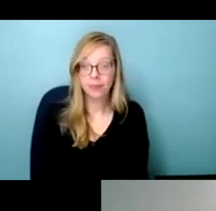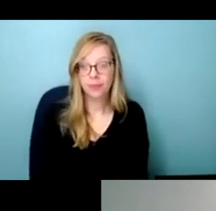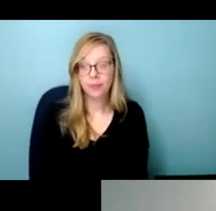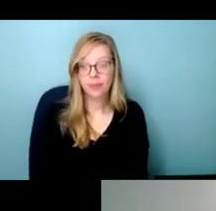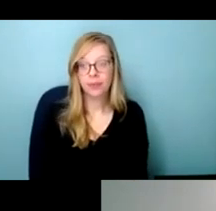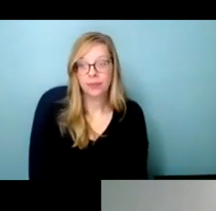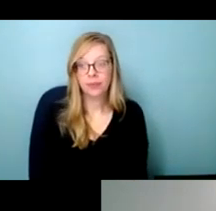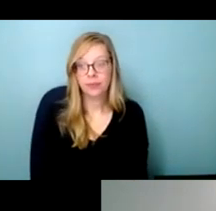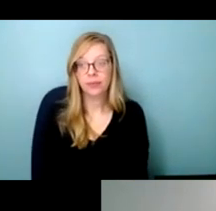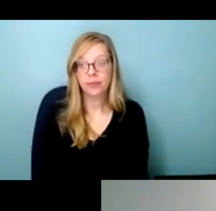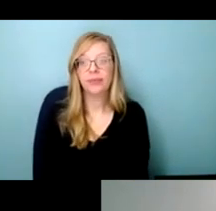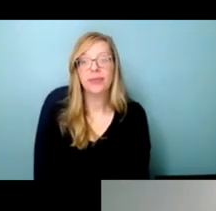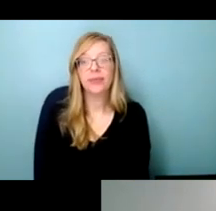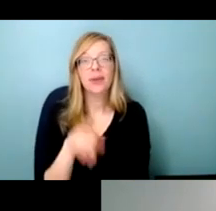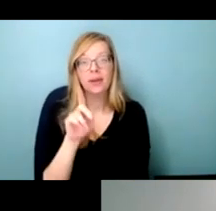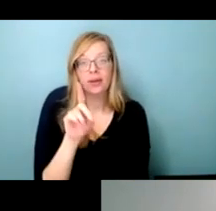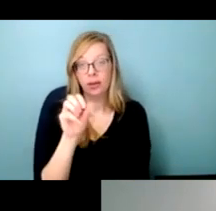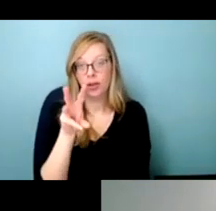thanks, Kim.